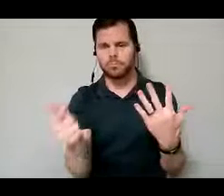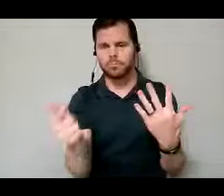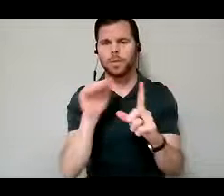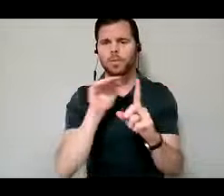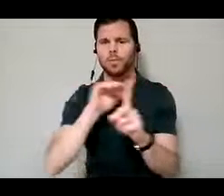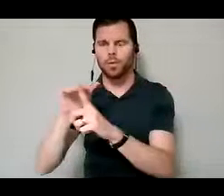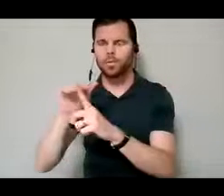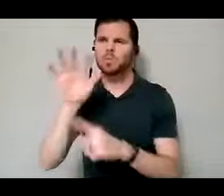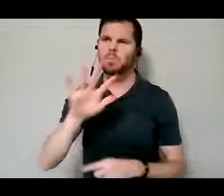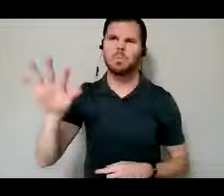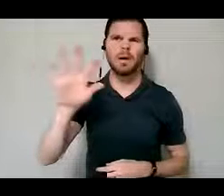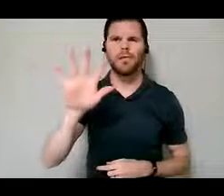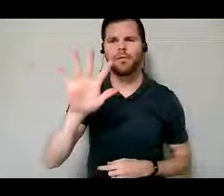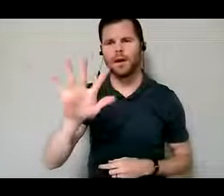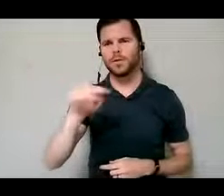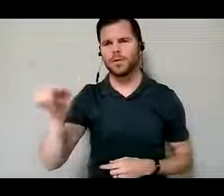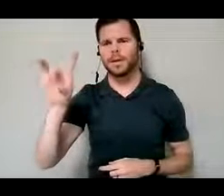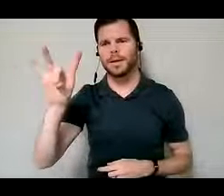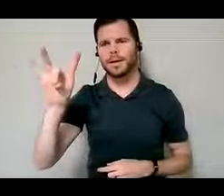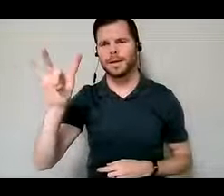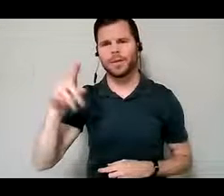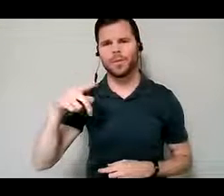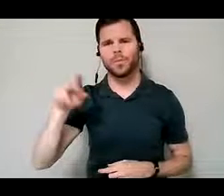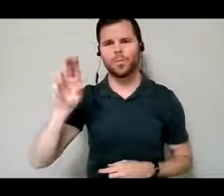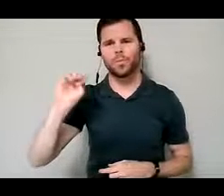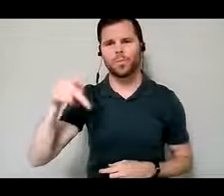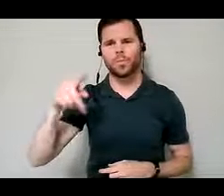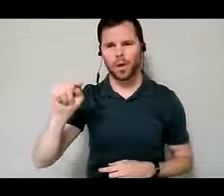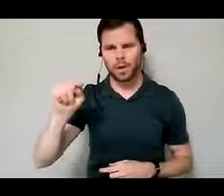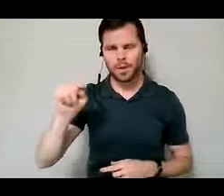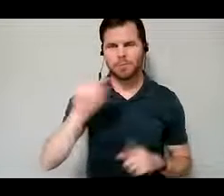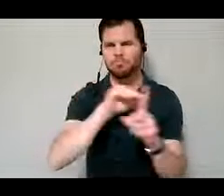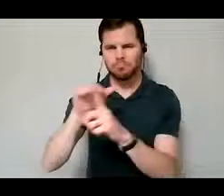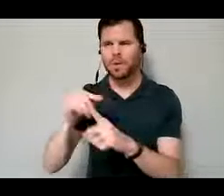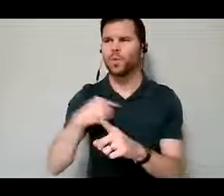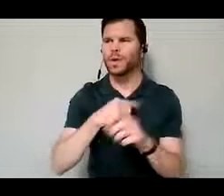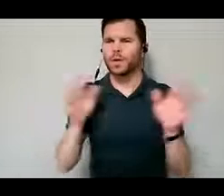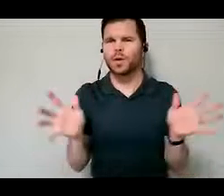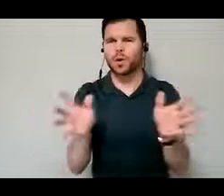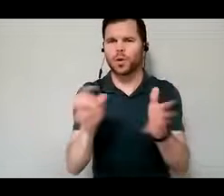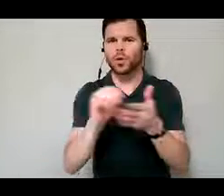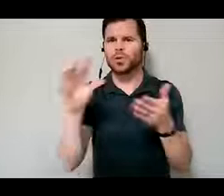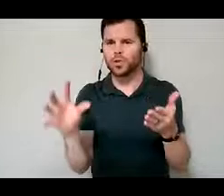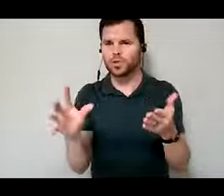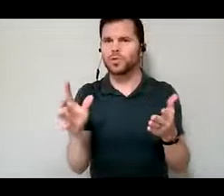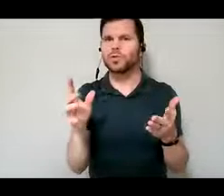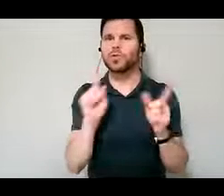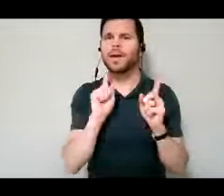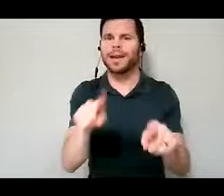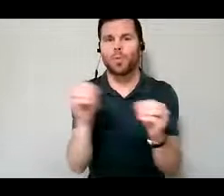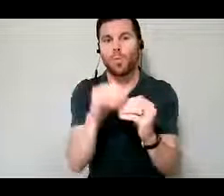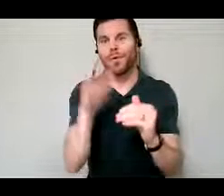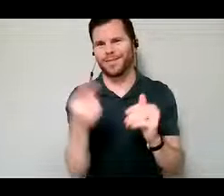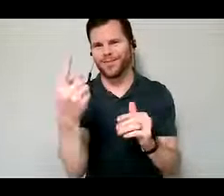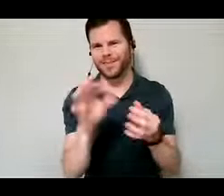anywhere from 5 to 8 prompts that they will answer, and we try to encourage them to respond with more than one sentence and really think